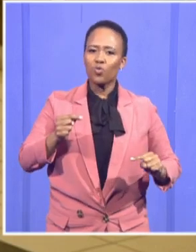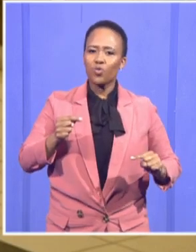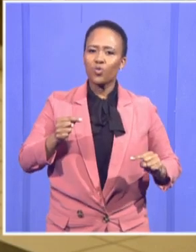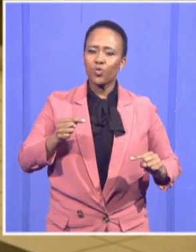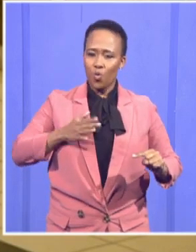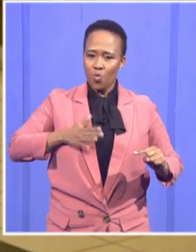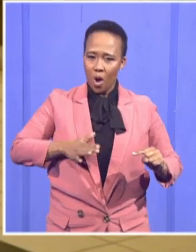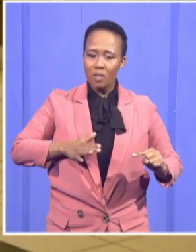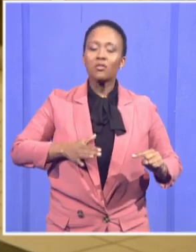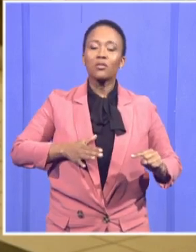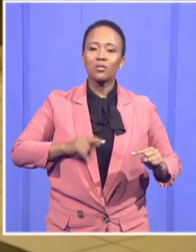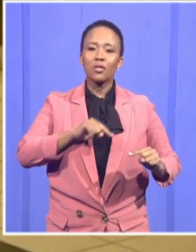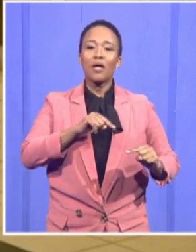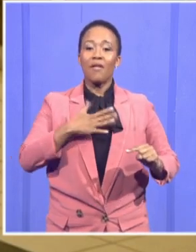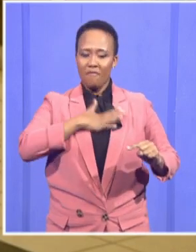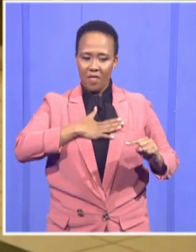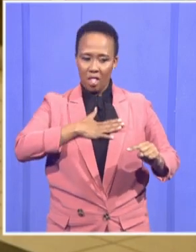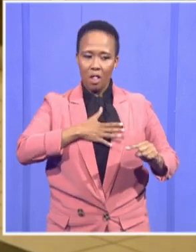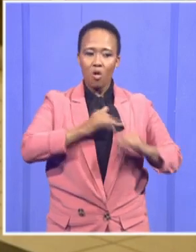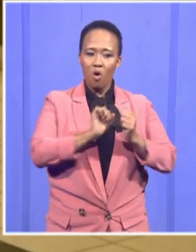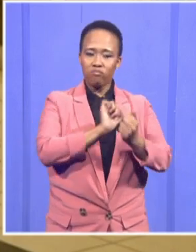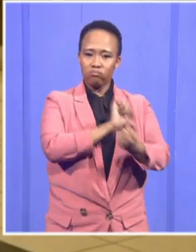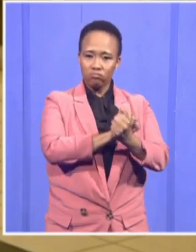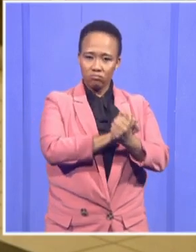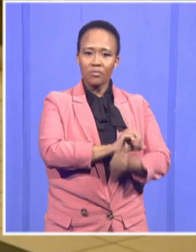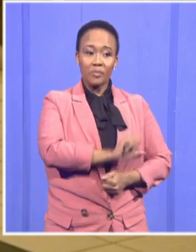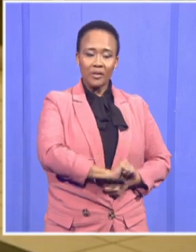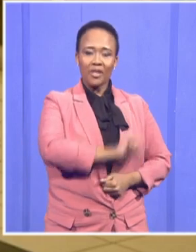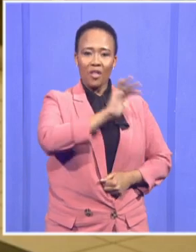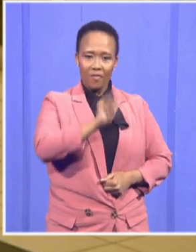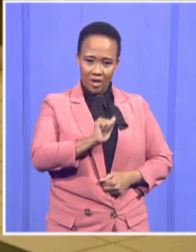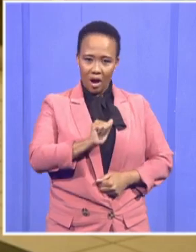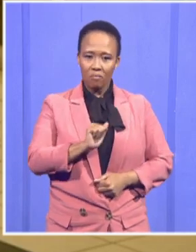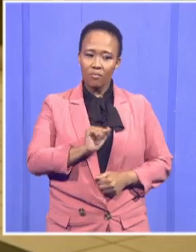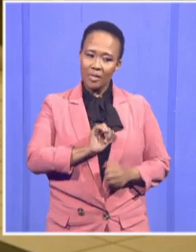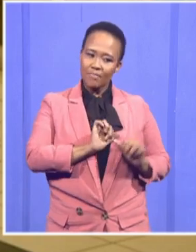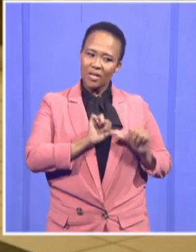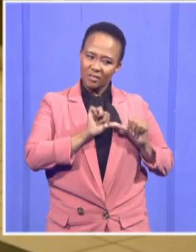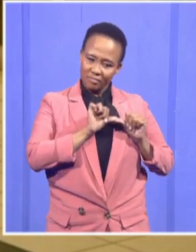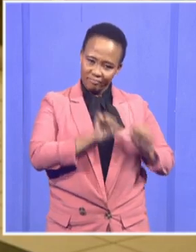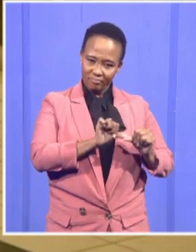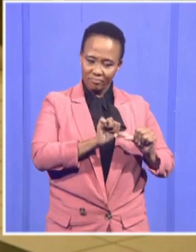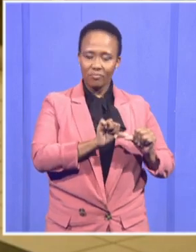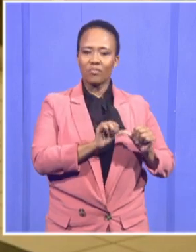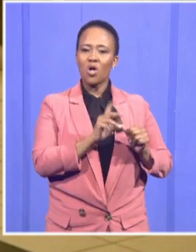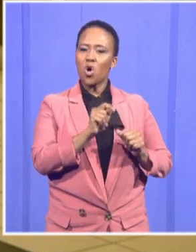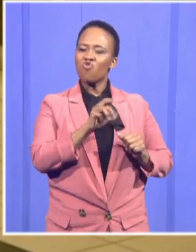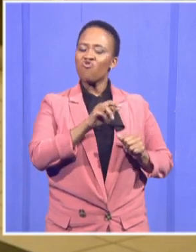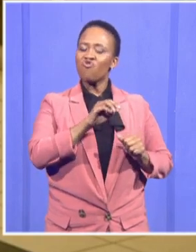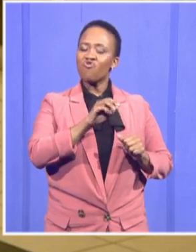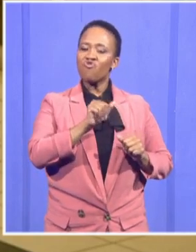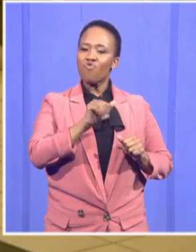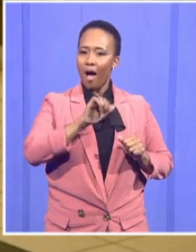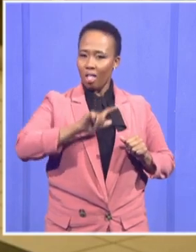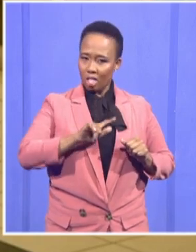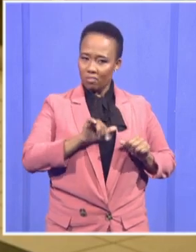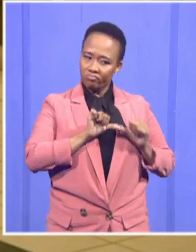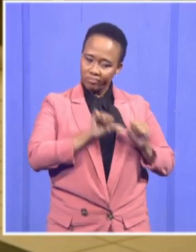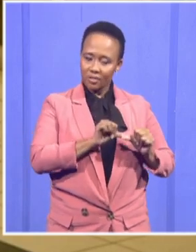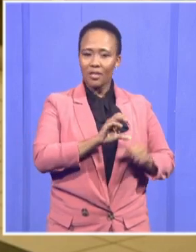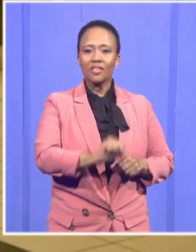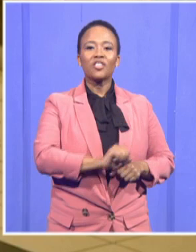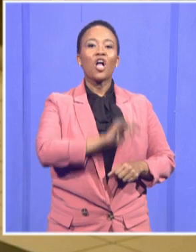in South Africa and he must stand trial in South Africa, also indicating that there might be certain dangers that he